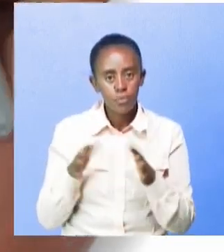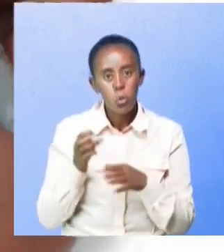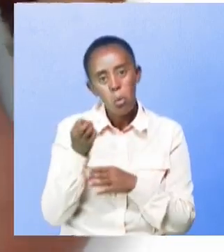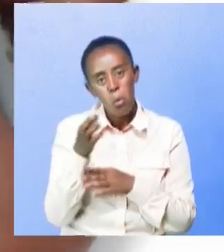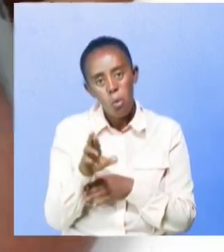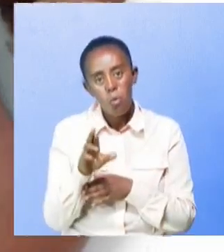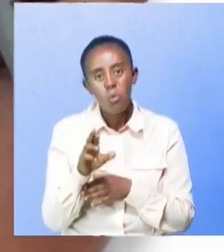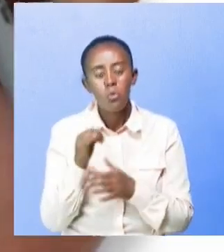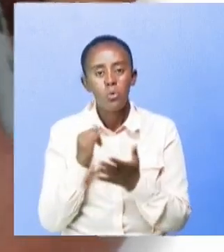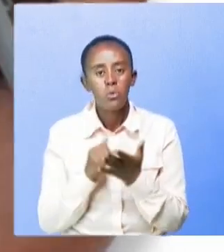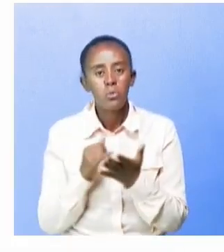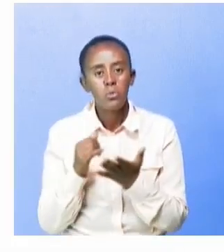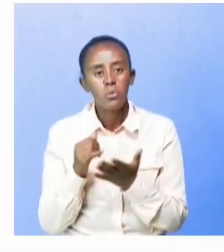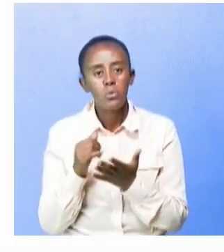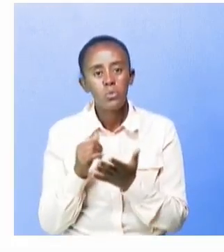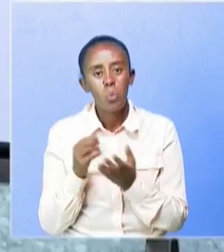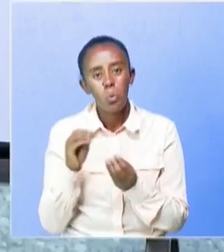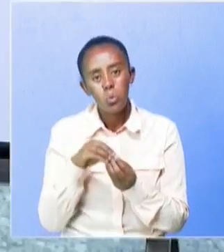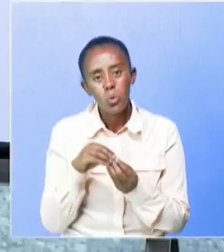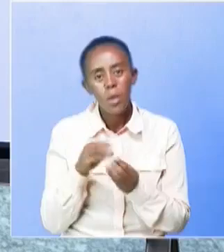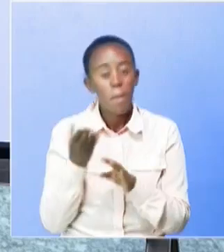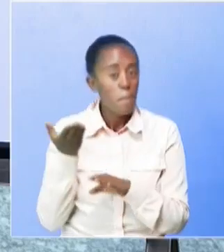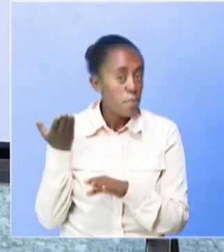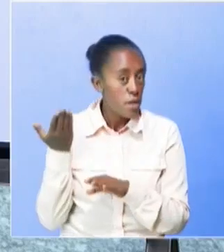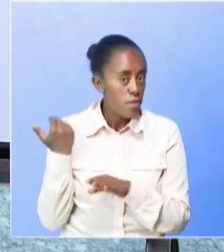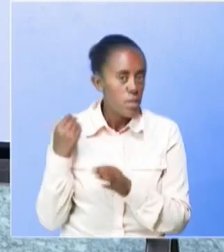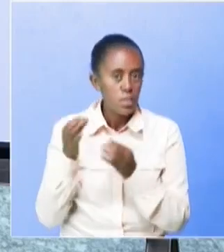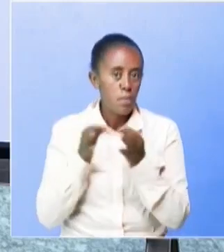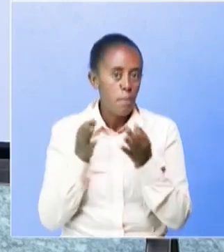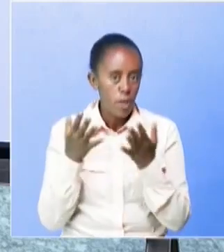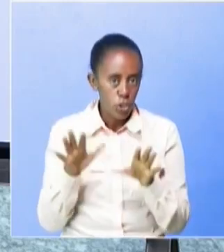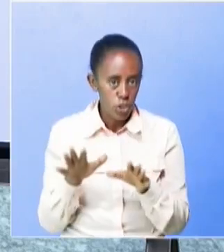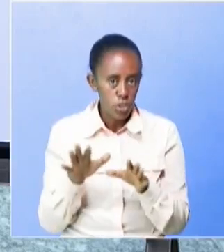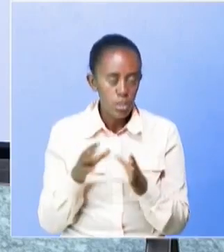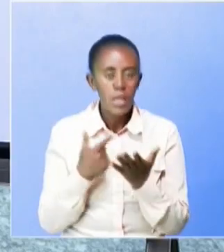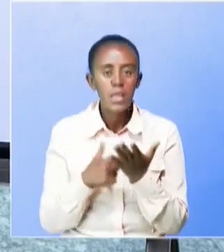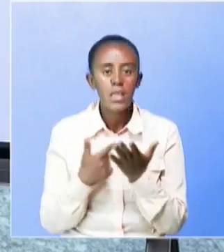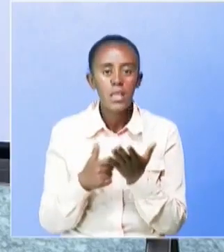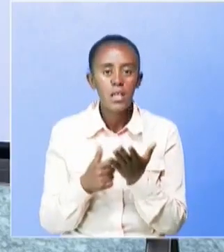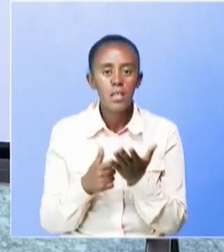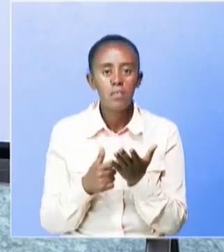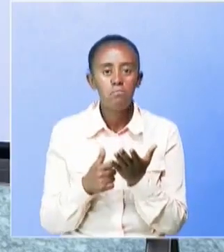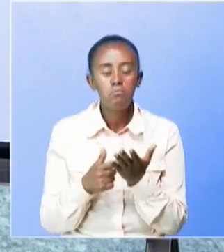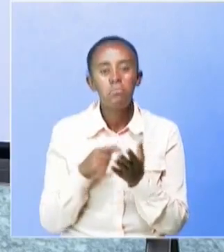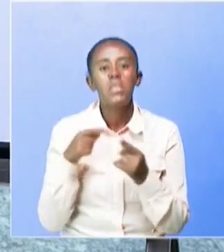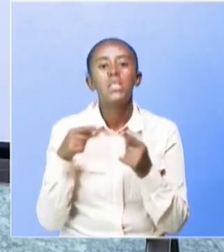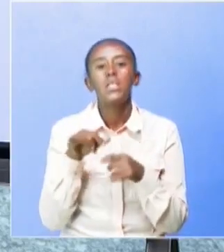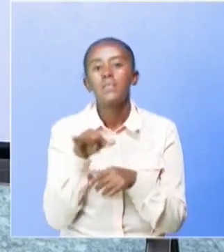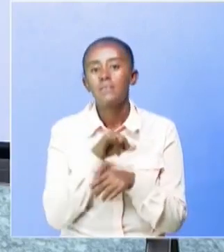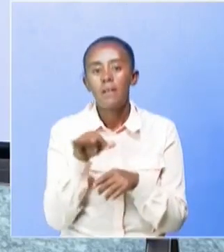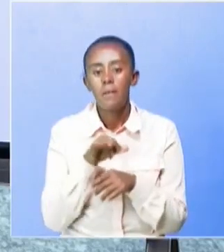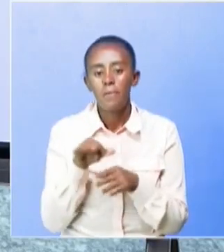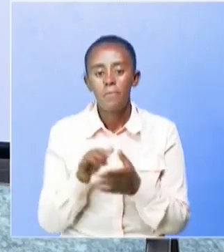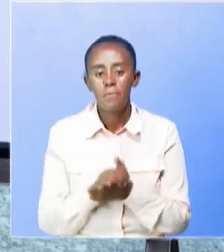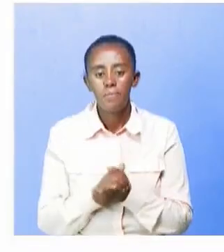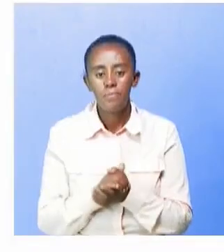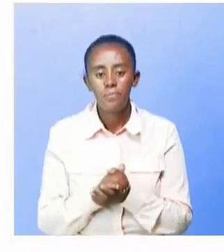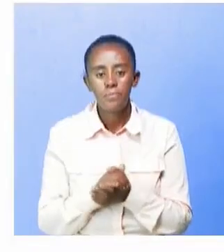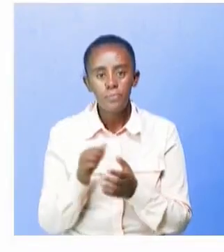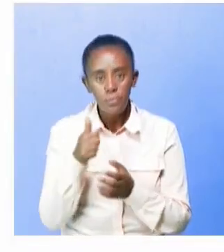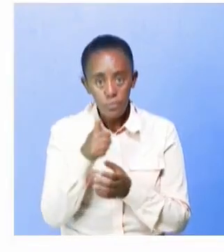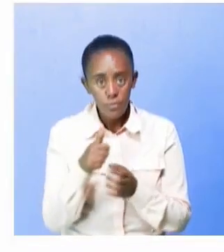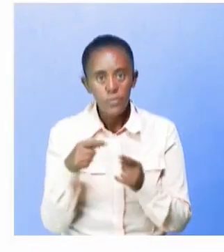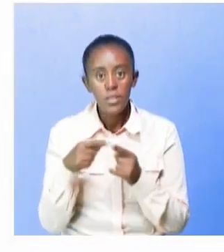or it could also be previously mentioned. These could be its synonym. What about its